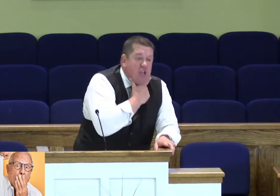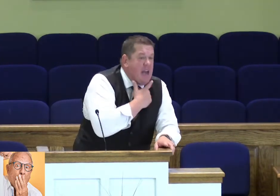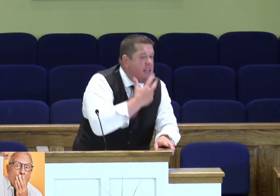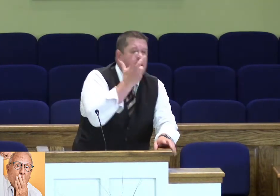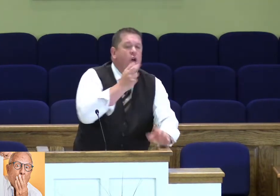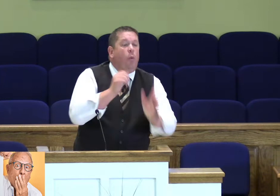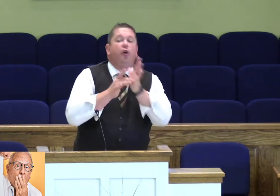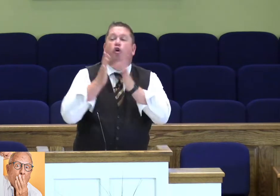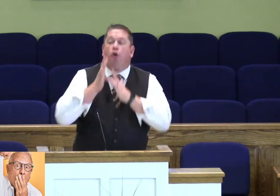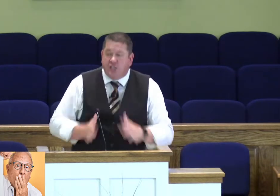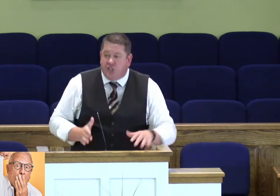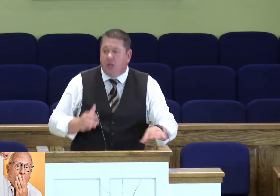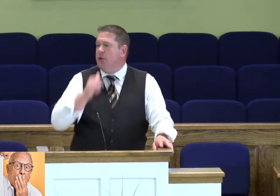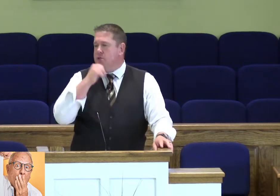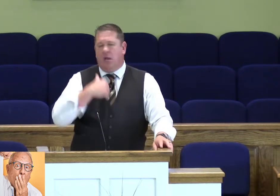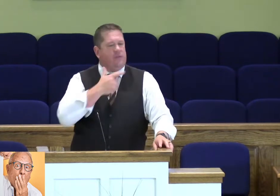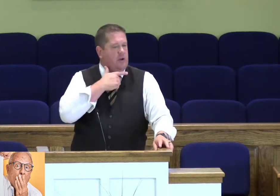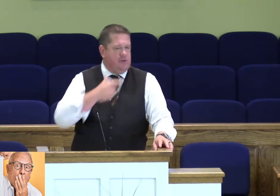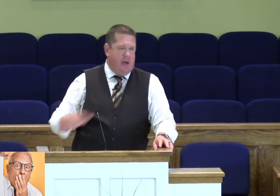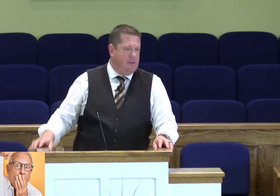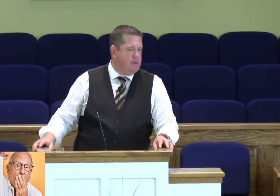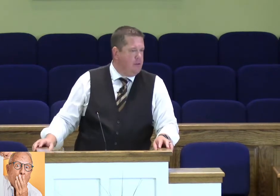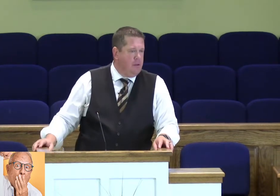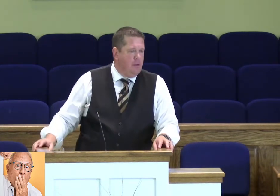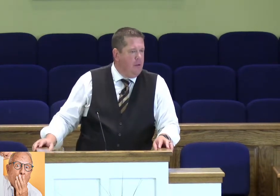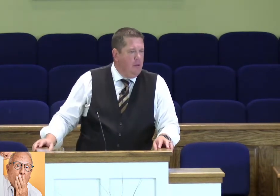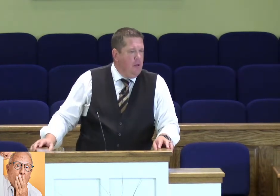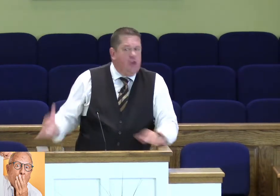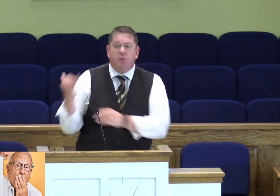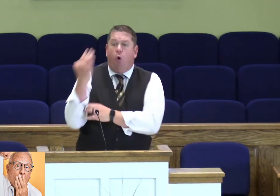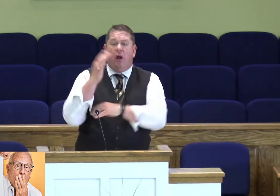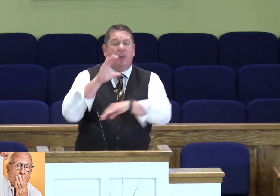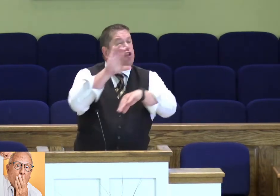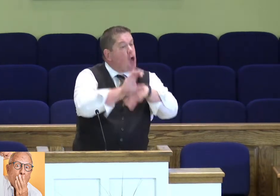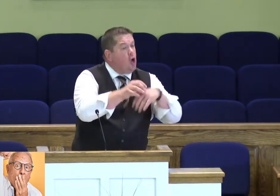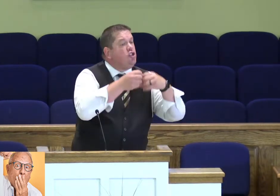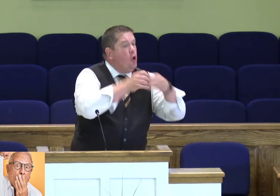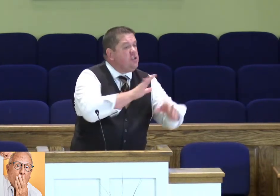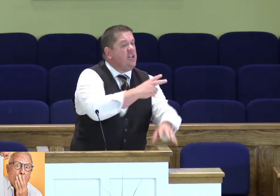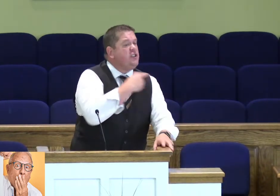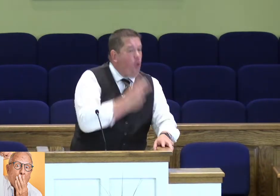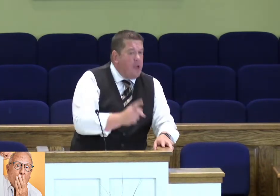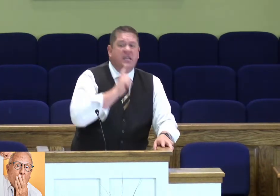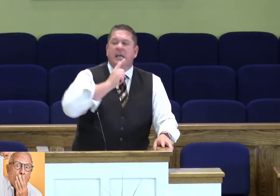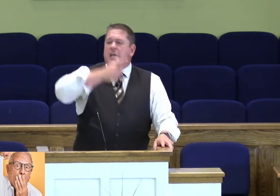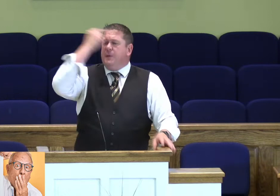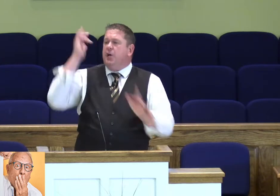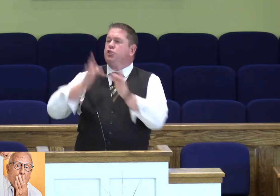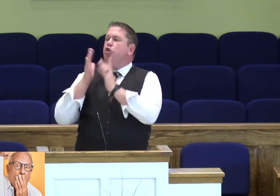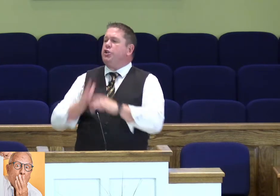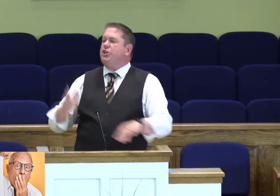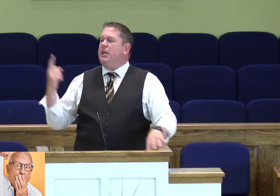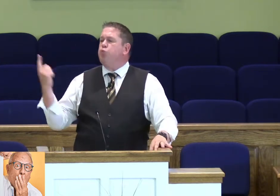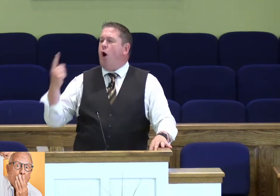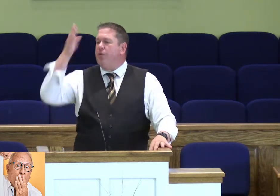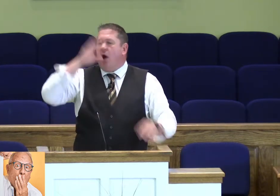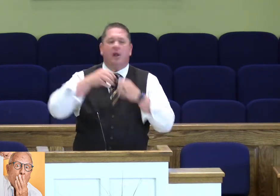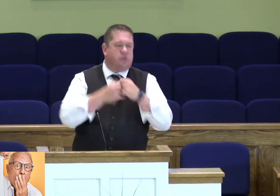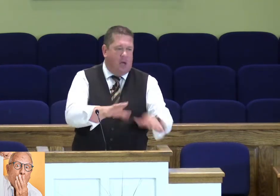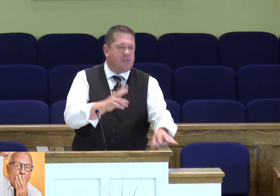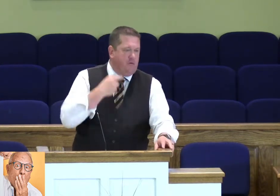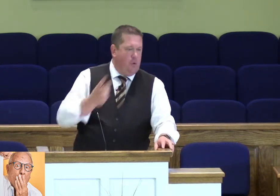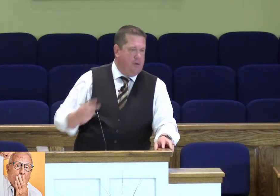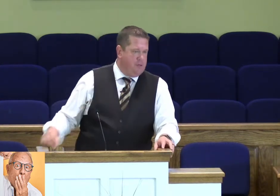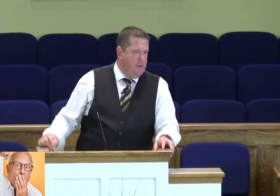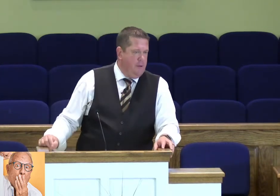have laryngitis when the Christian does not have laryngitis. This morning, the church losing its voice is because the Christian in its walk with